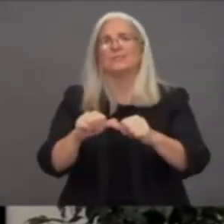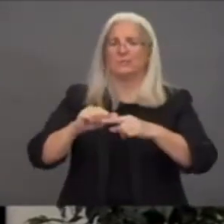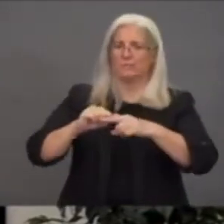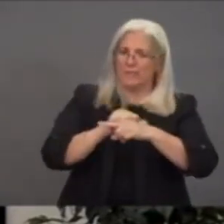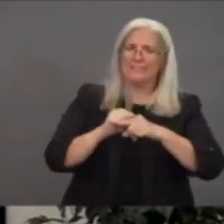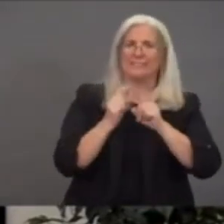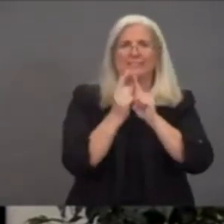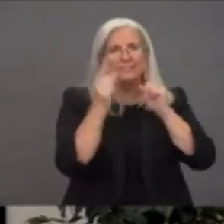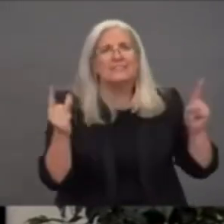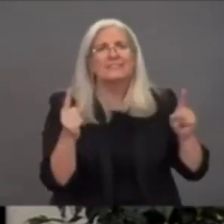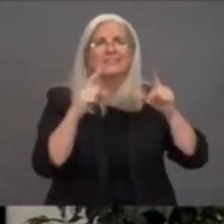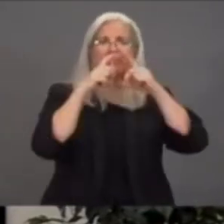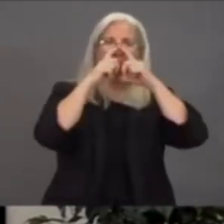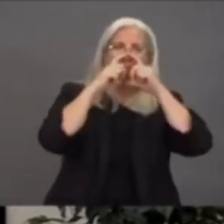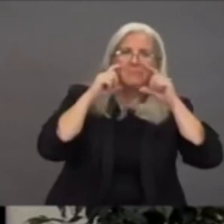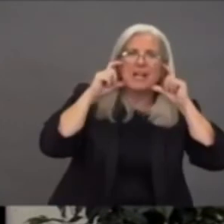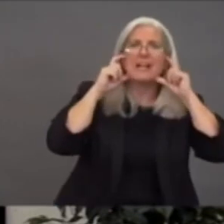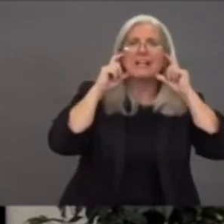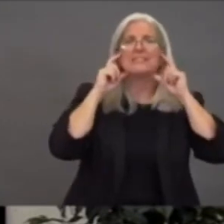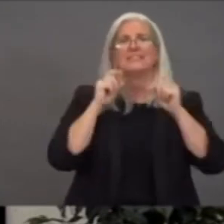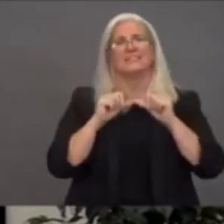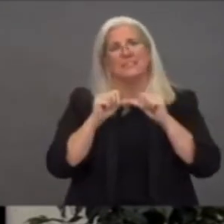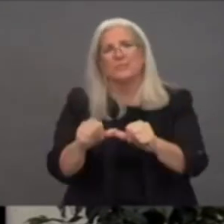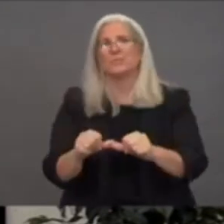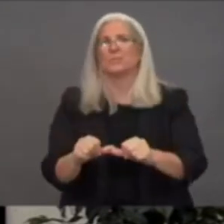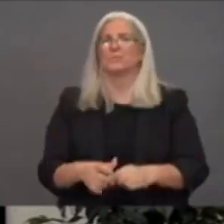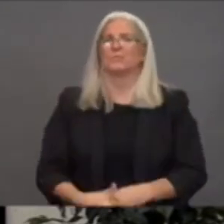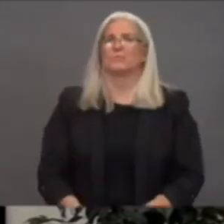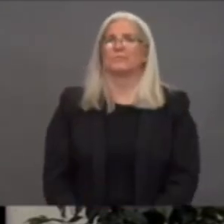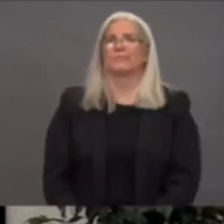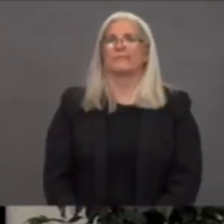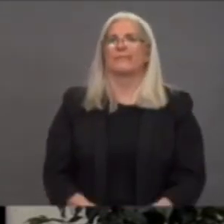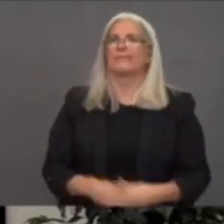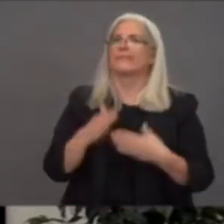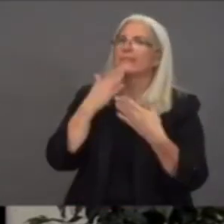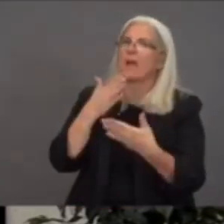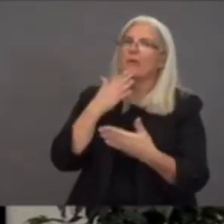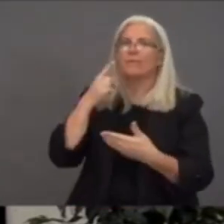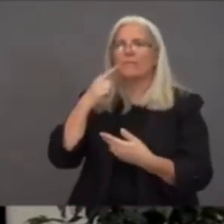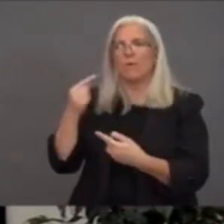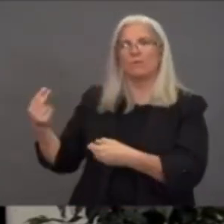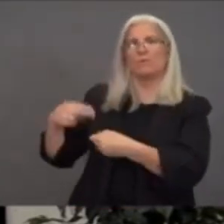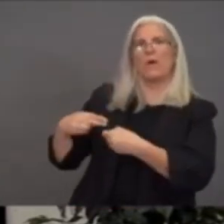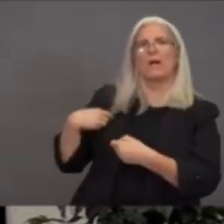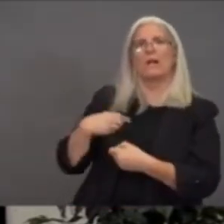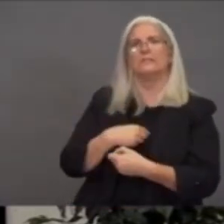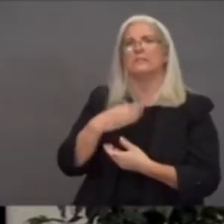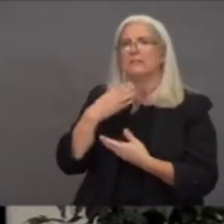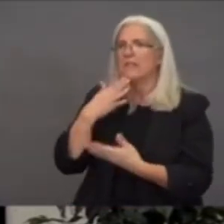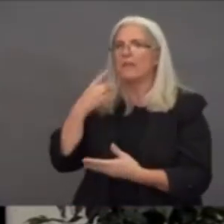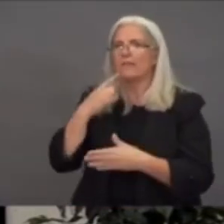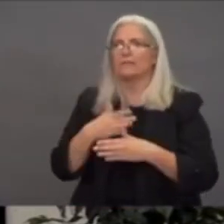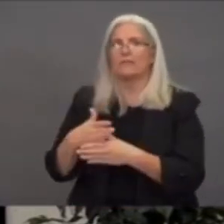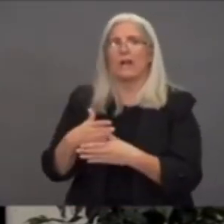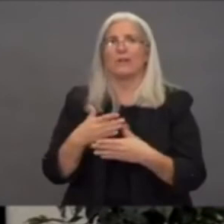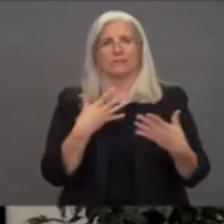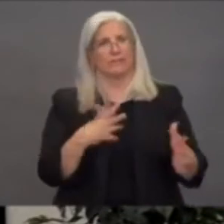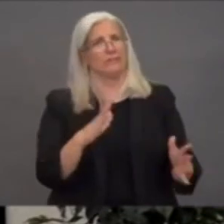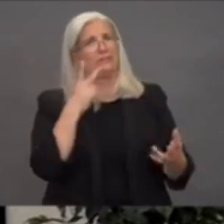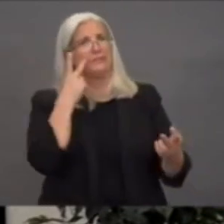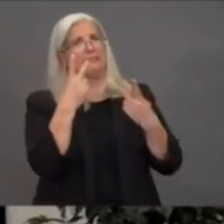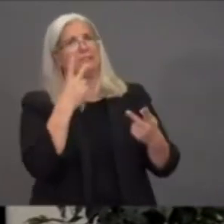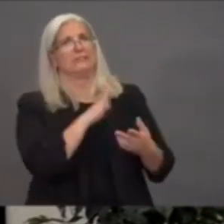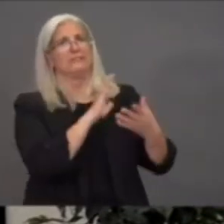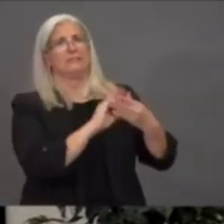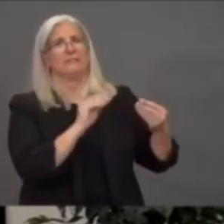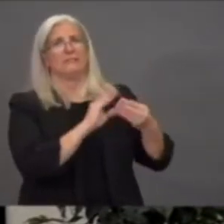different safety measures as you can. That's right. Thank you so much, Dr. Han. Thank you for joining us. You heard it. This is what, you know,